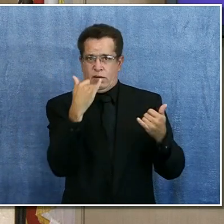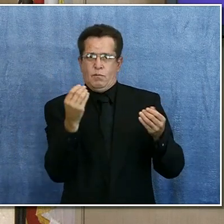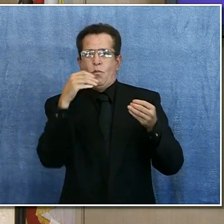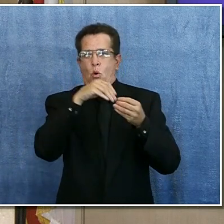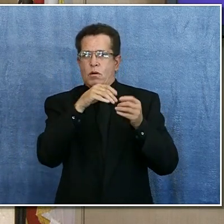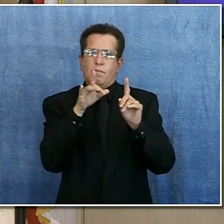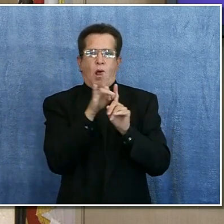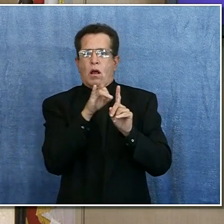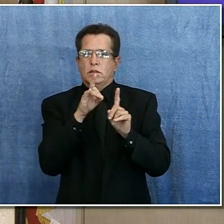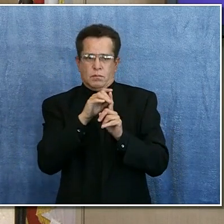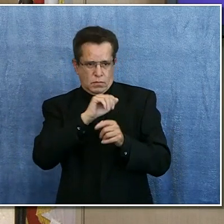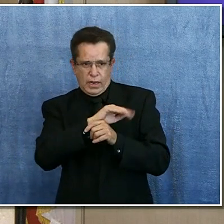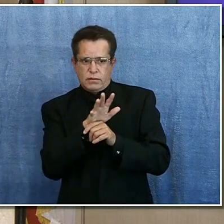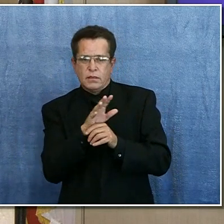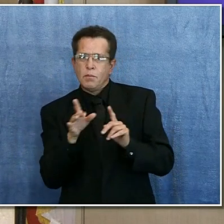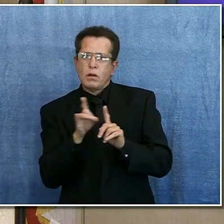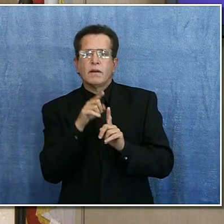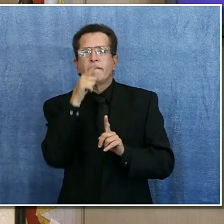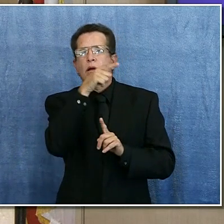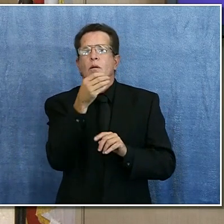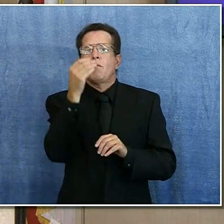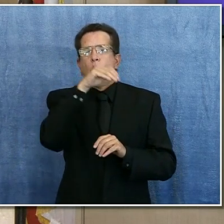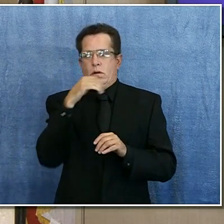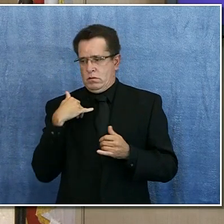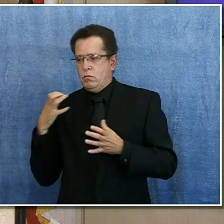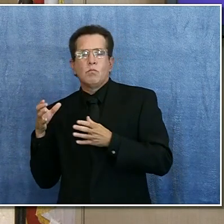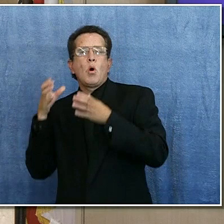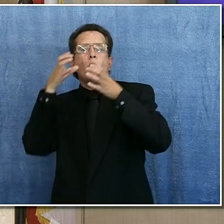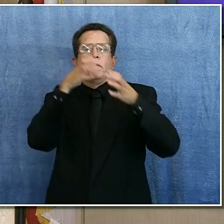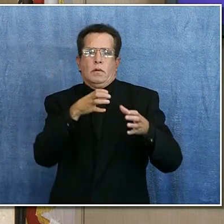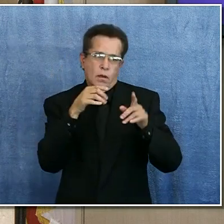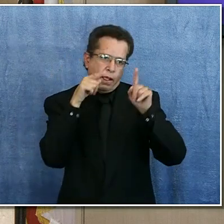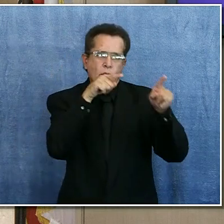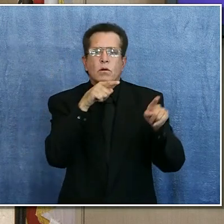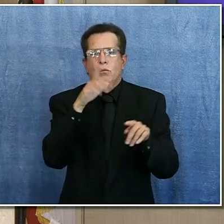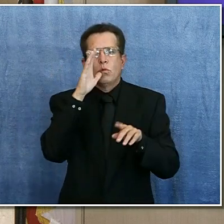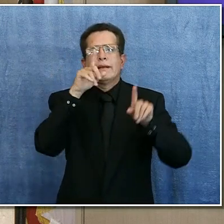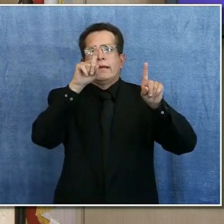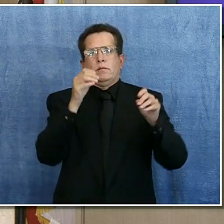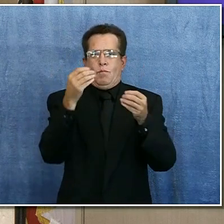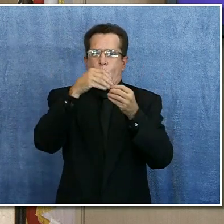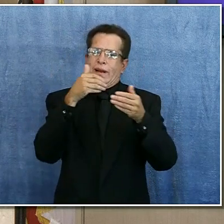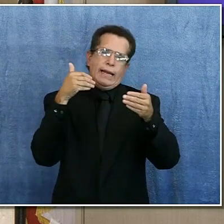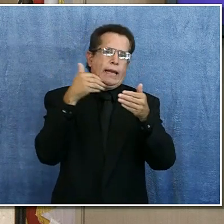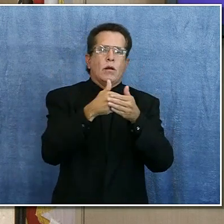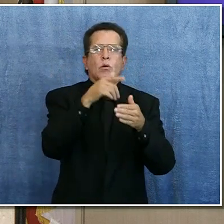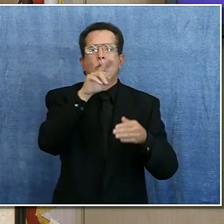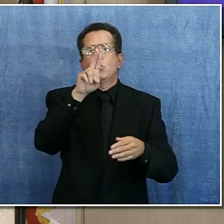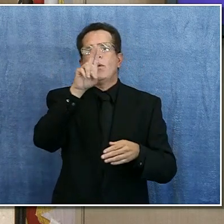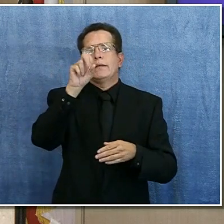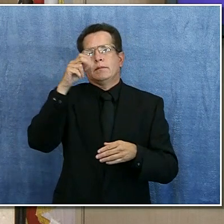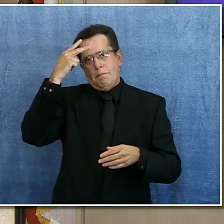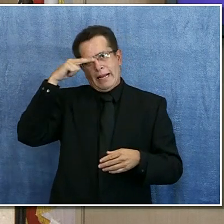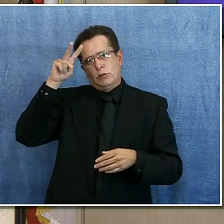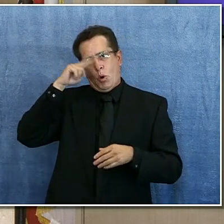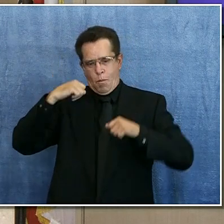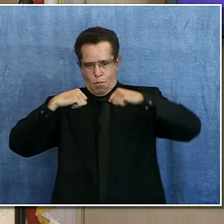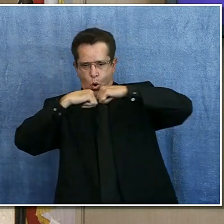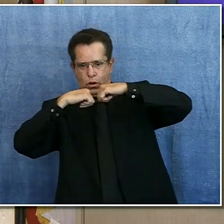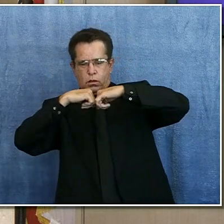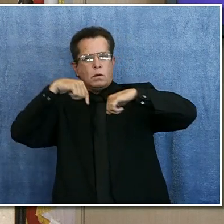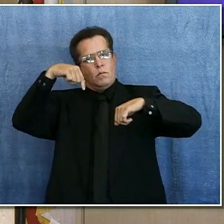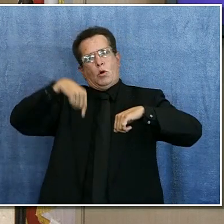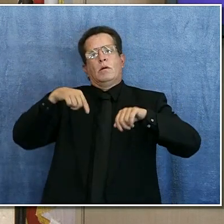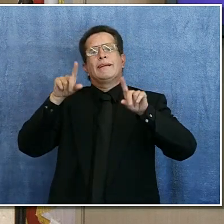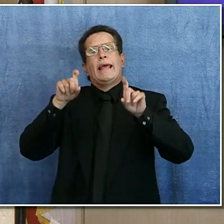cases. Yesterday, we voted to add testing near the U.S.-Mexico border. We currently have